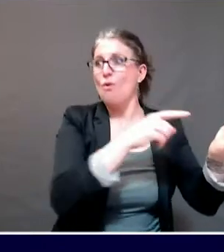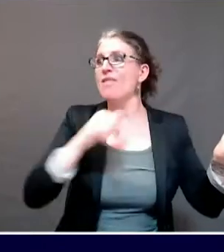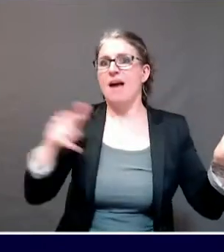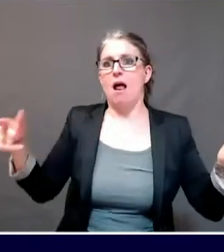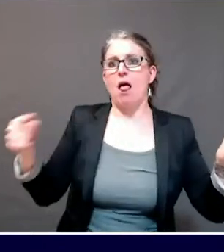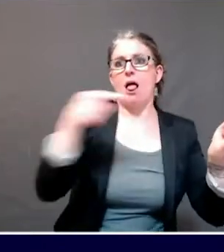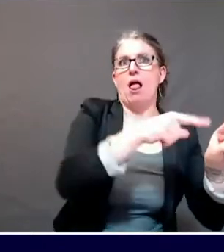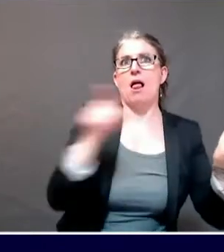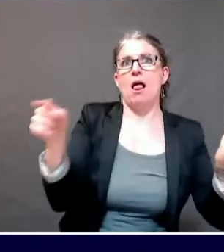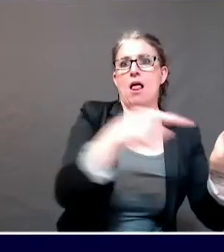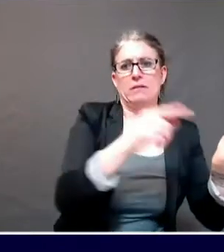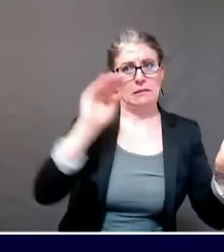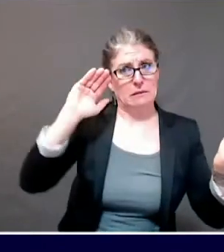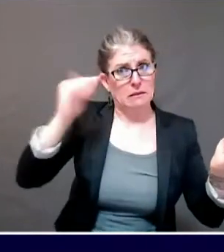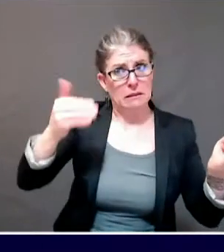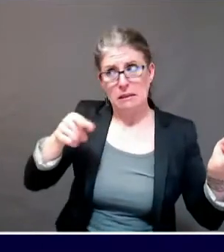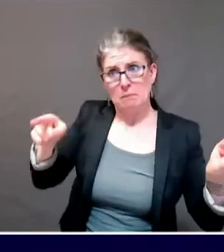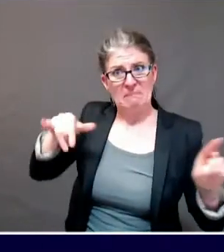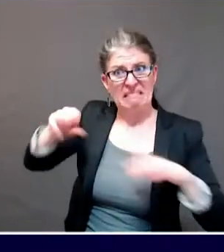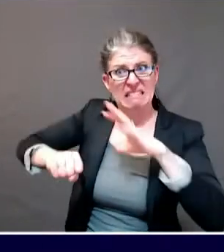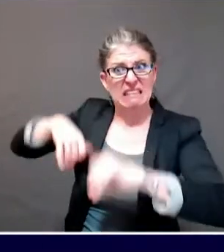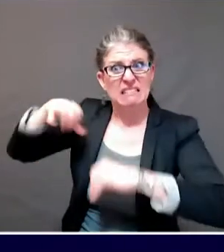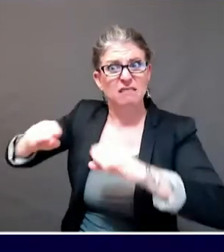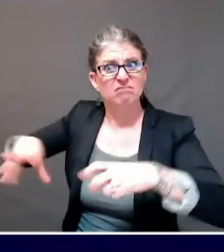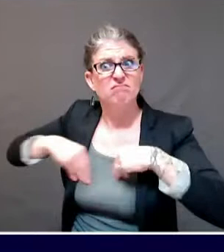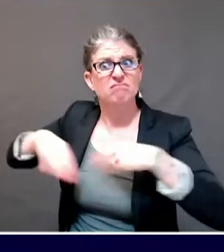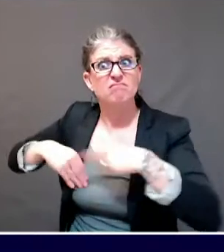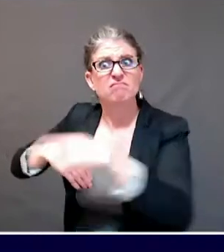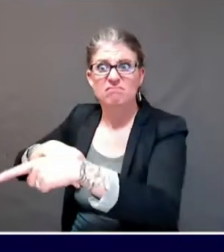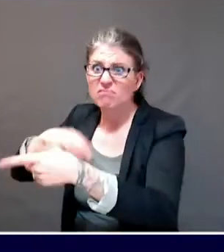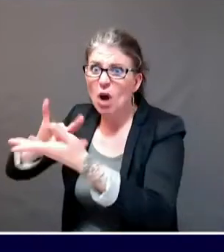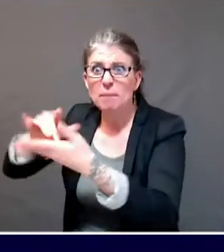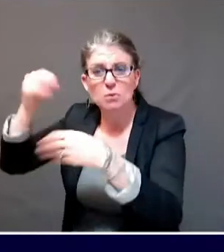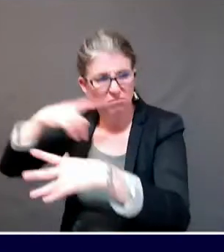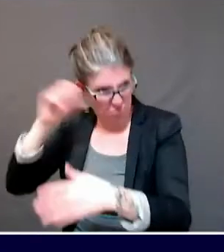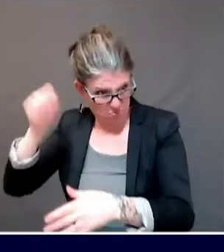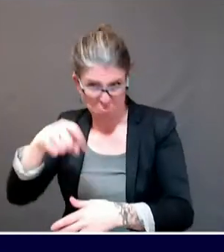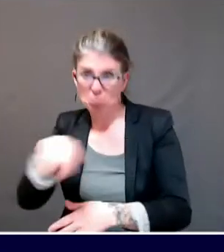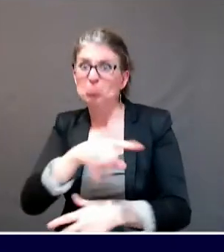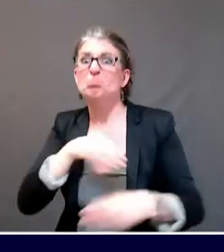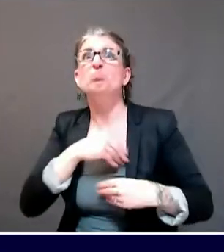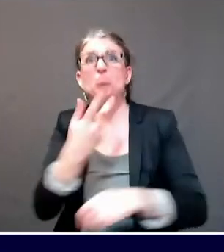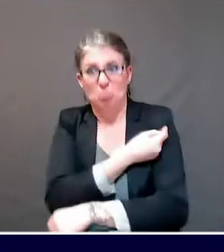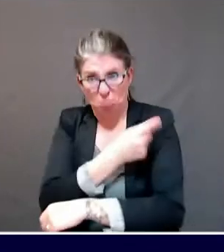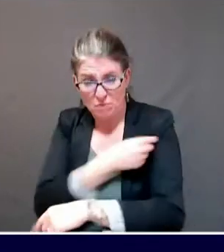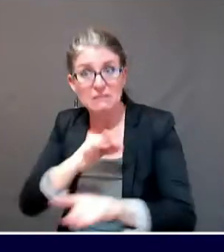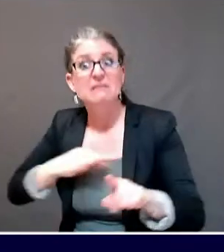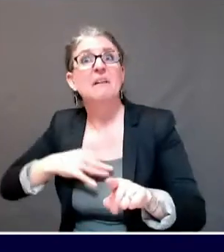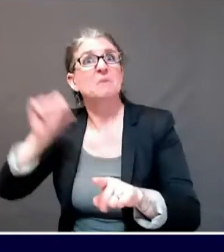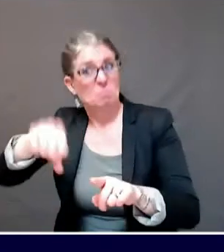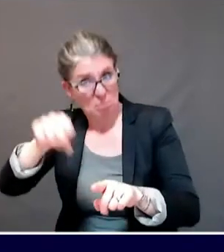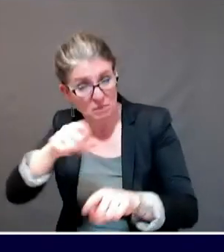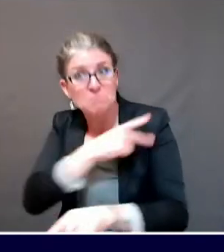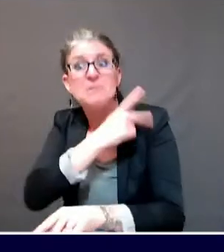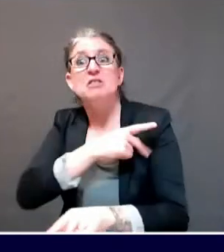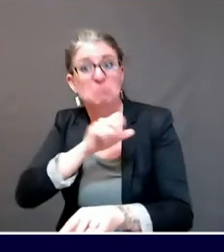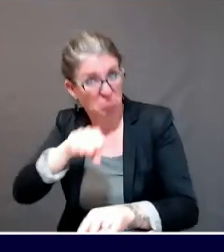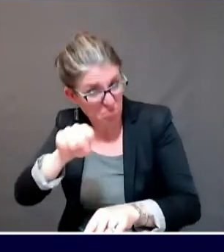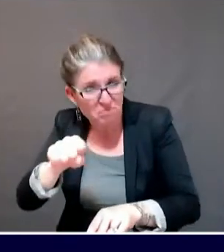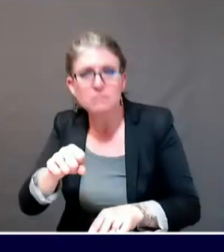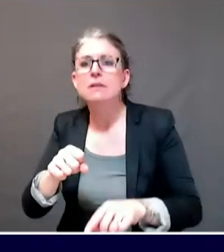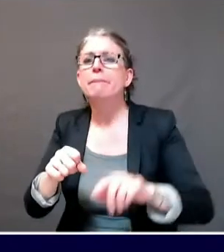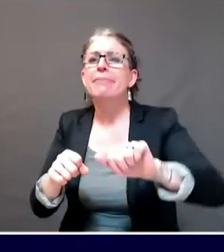been working with hospital leadership and healthcare providers of all different stripes across the state to get